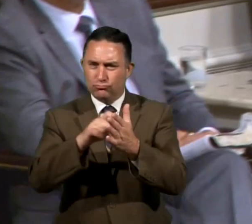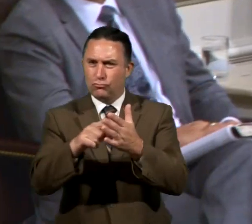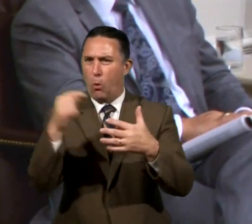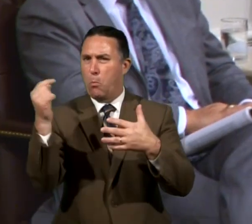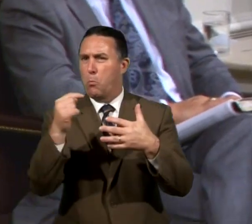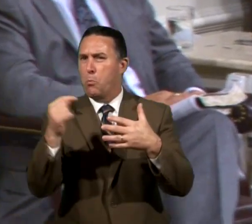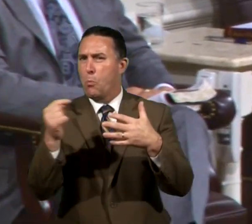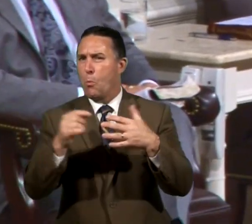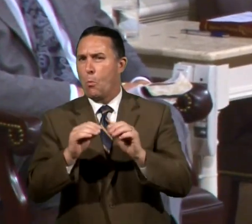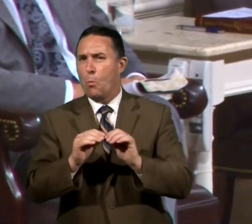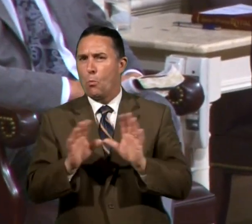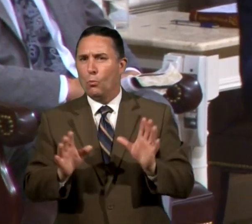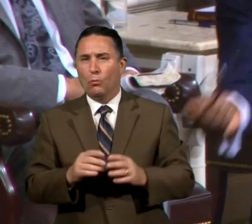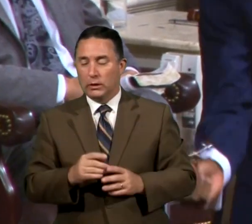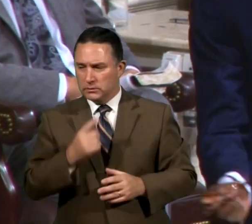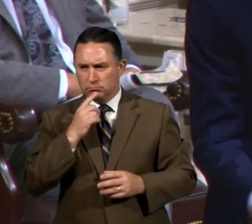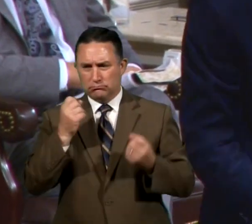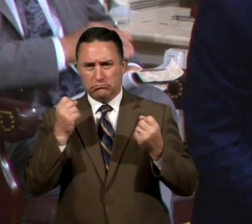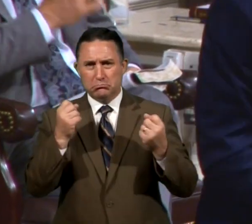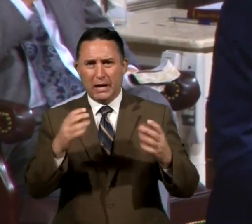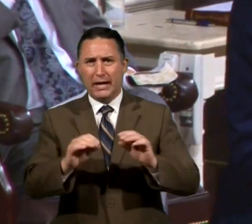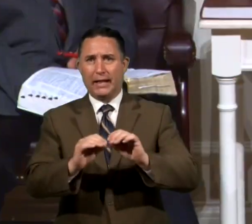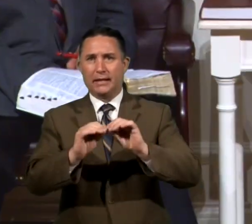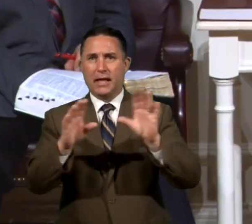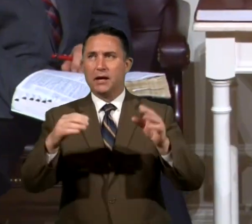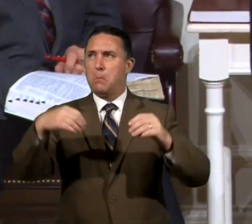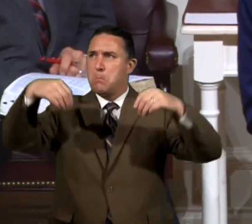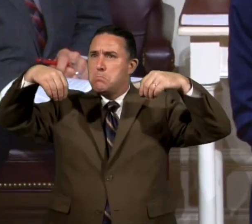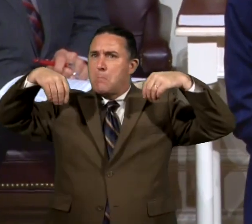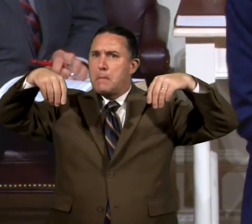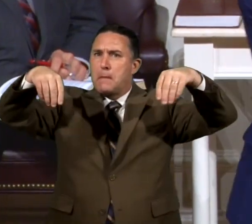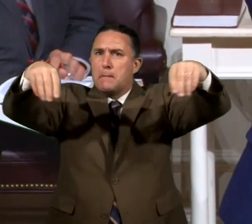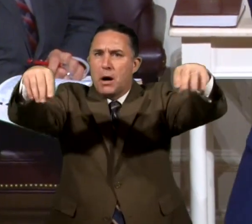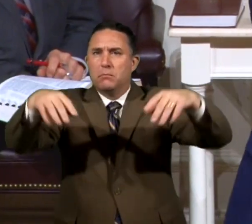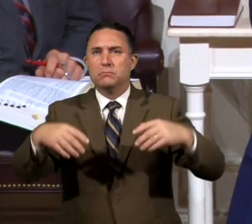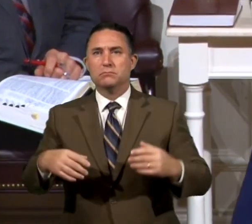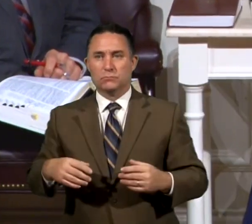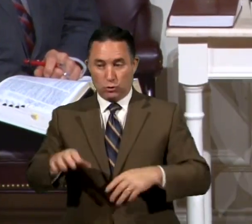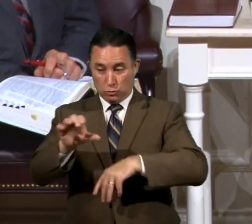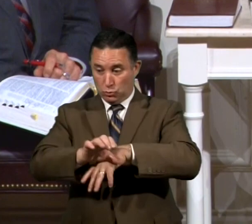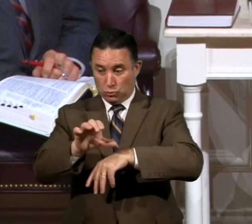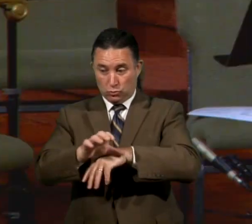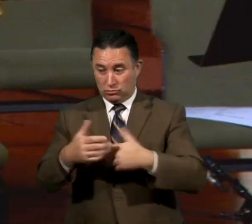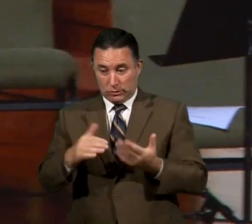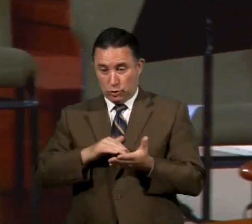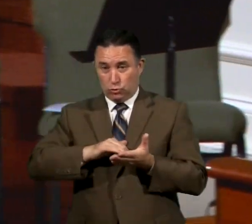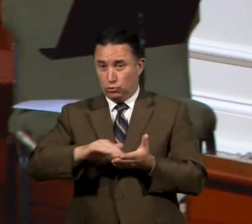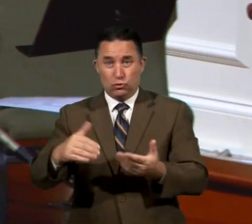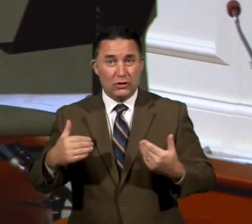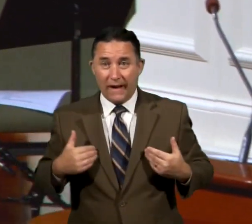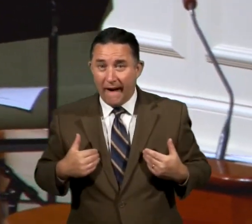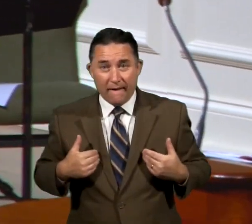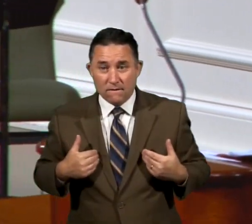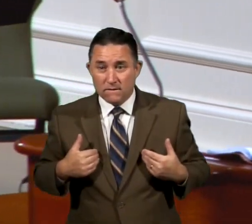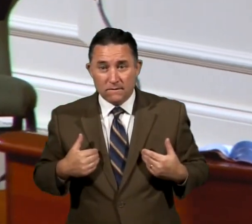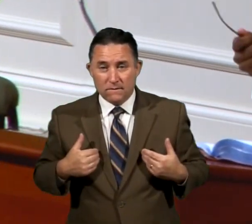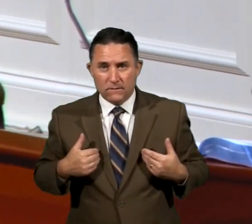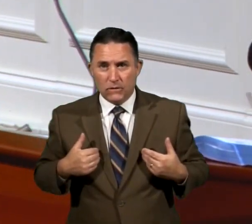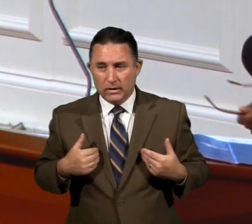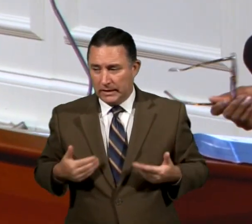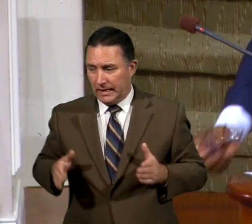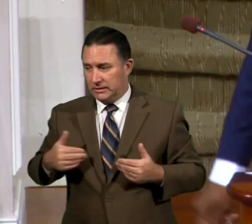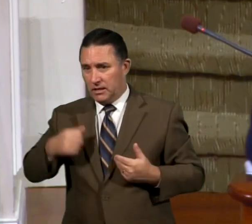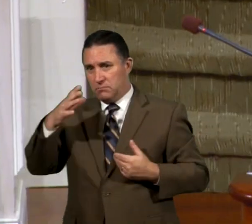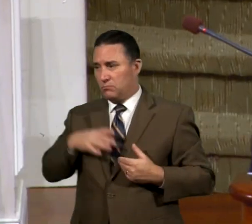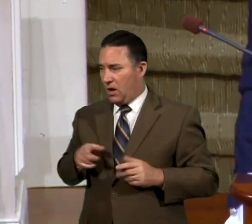this. He says it was many lights in the room. Therefore, the church had no excuse to let this